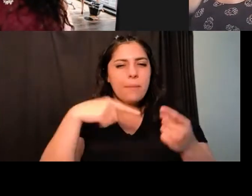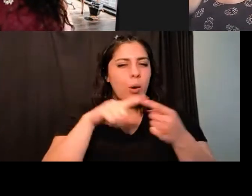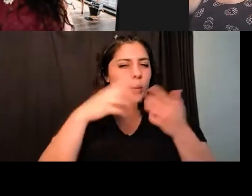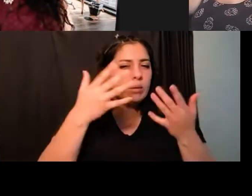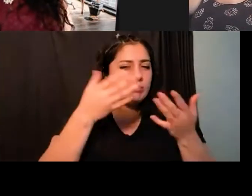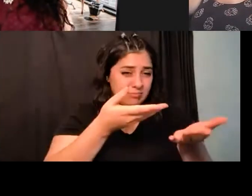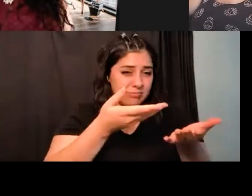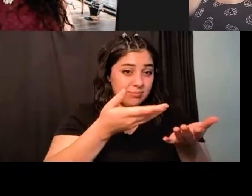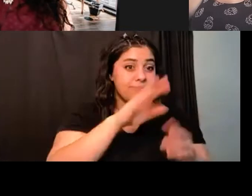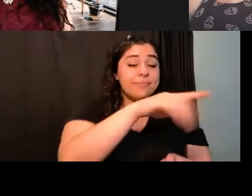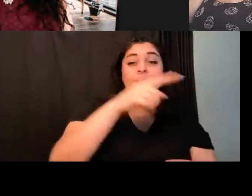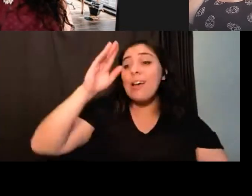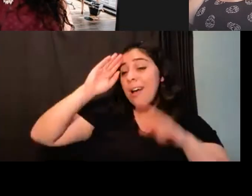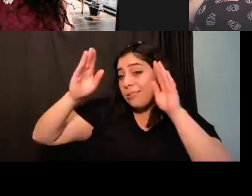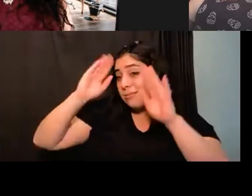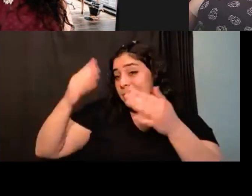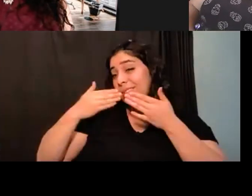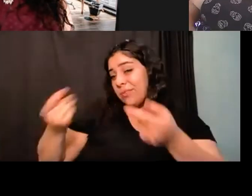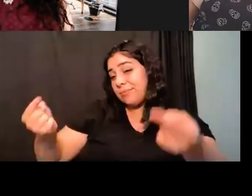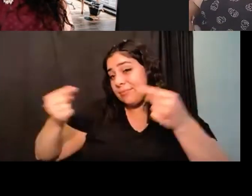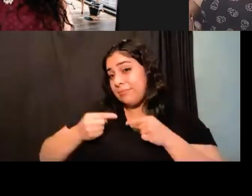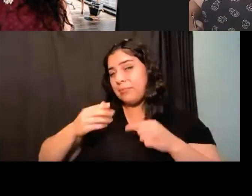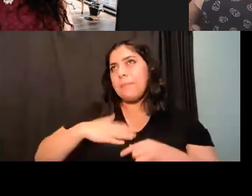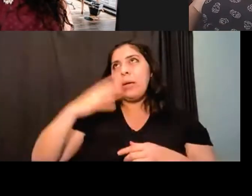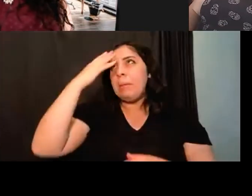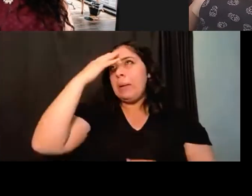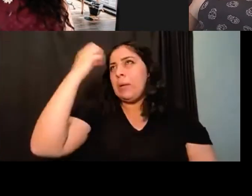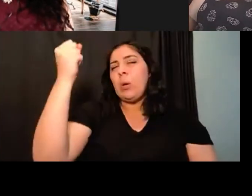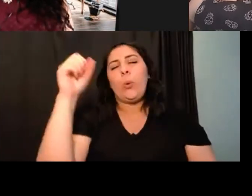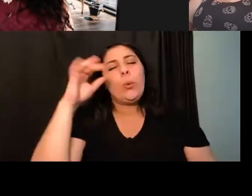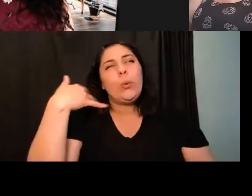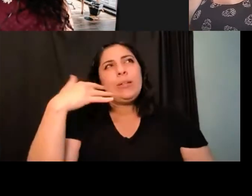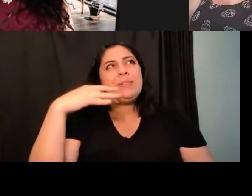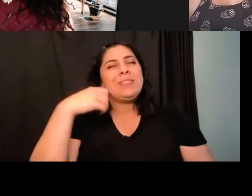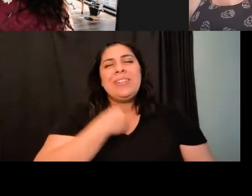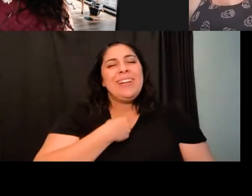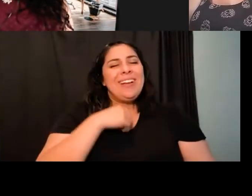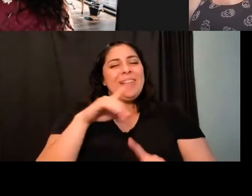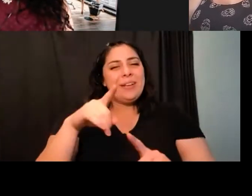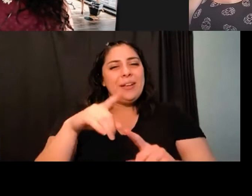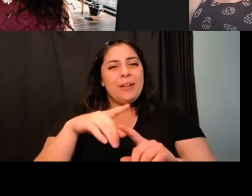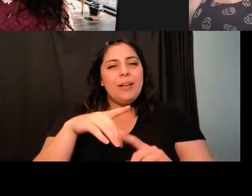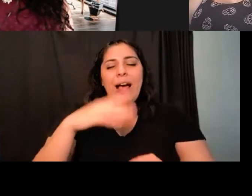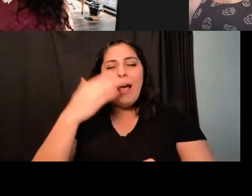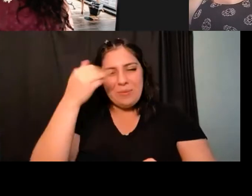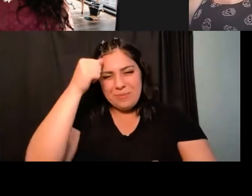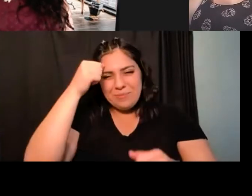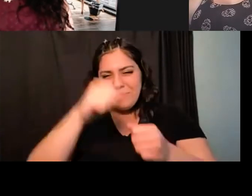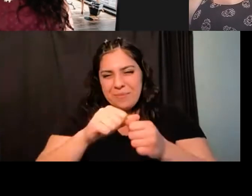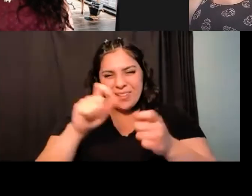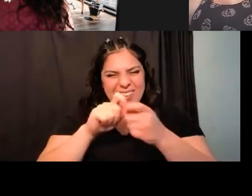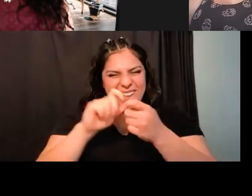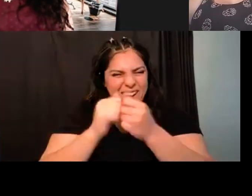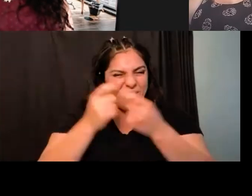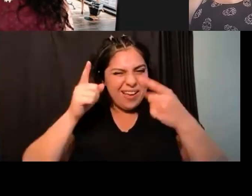Hi, everyone. Thank you for joining us. My memory is shot. I don't know how it happened, but we got together and we just